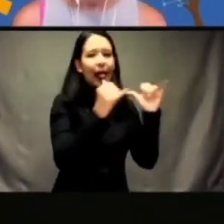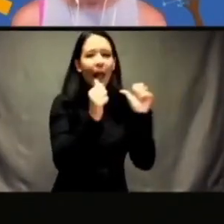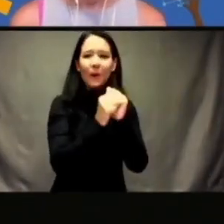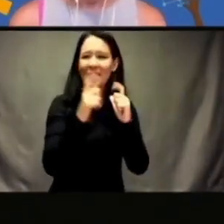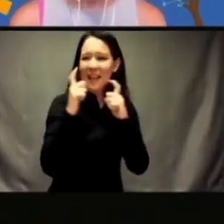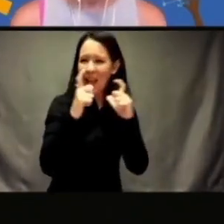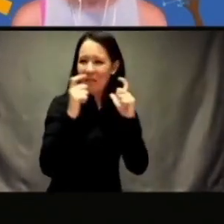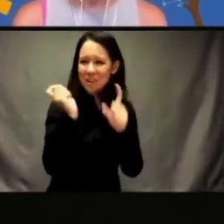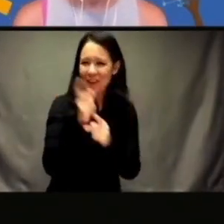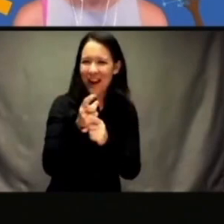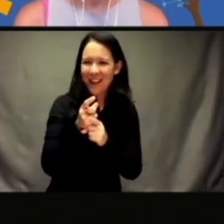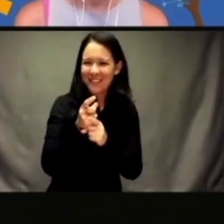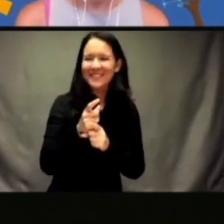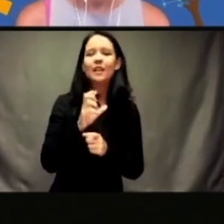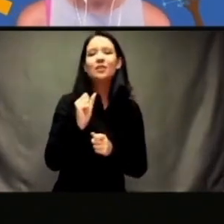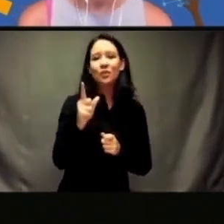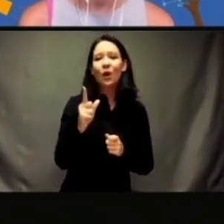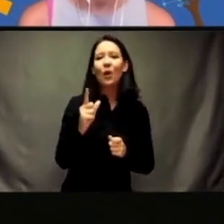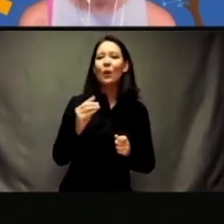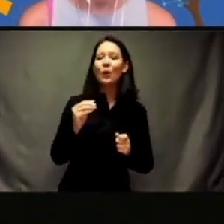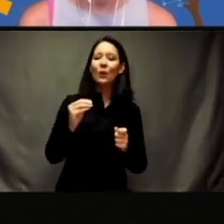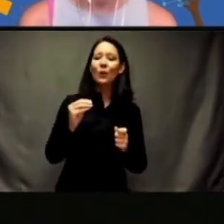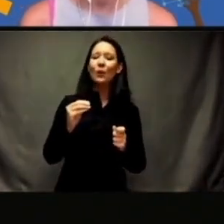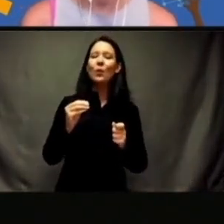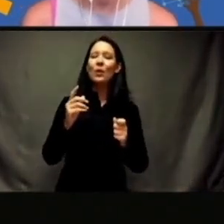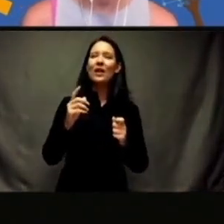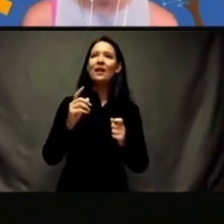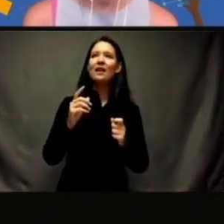camera. And so we find it's important for